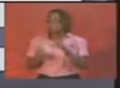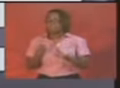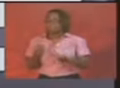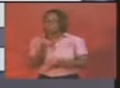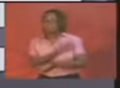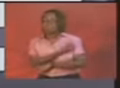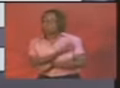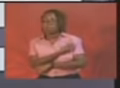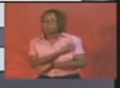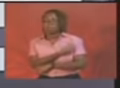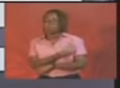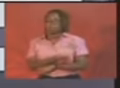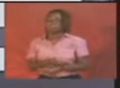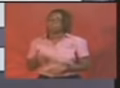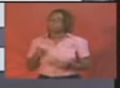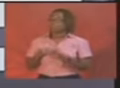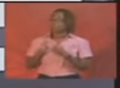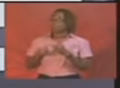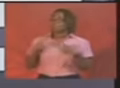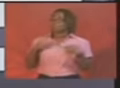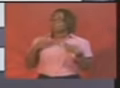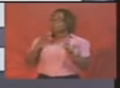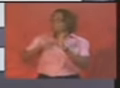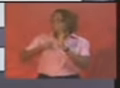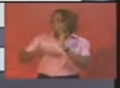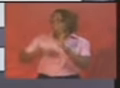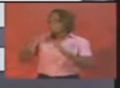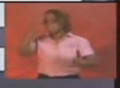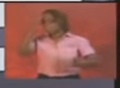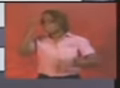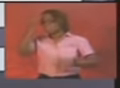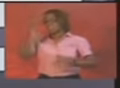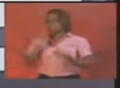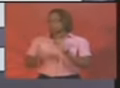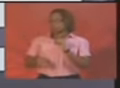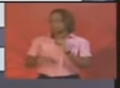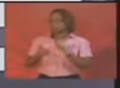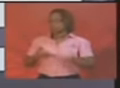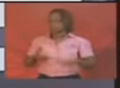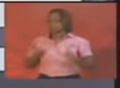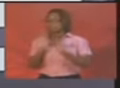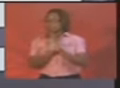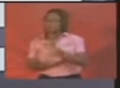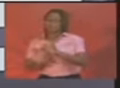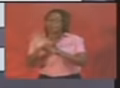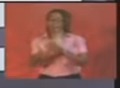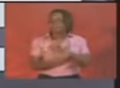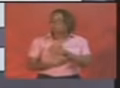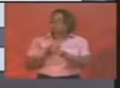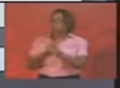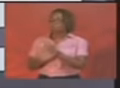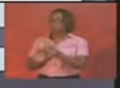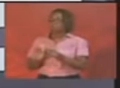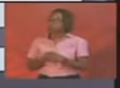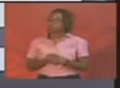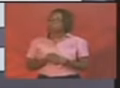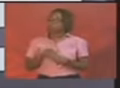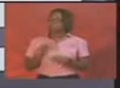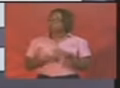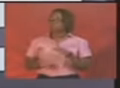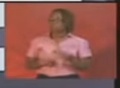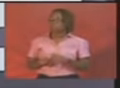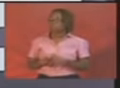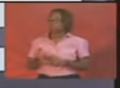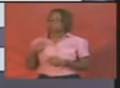have less of that, we have more protection for our children, so less transference. So I think it's a matter of time. It's a matter of one